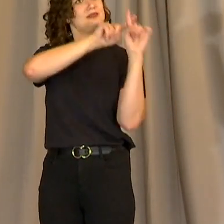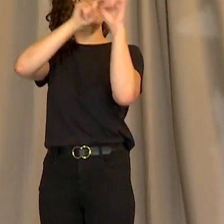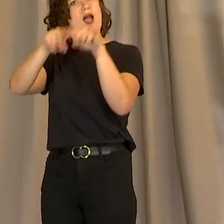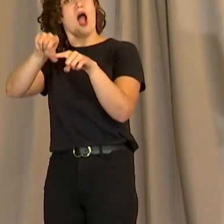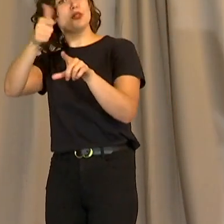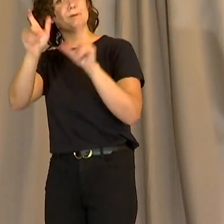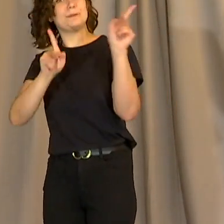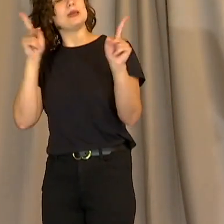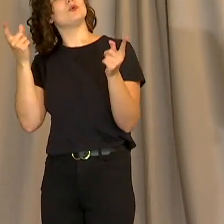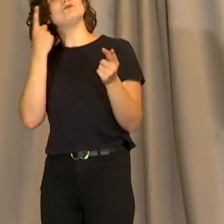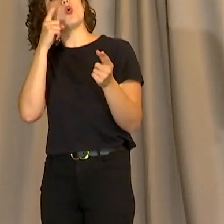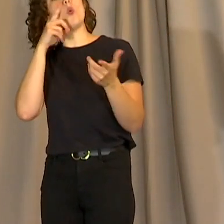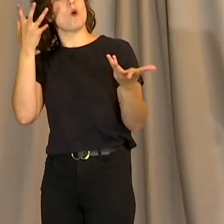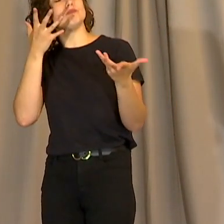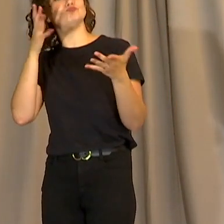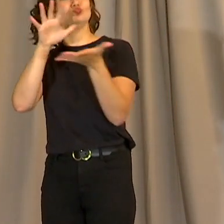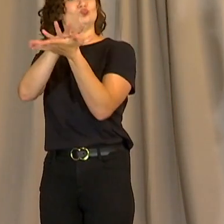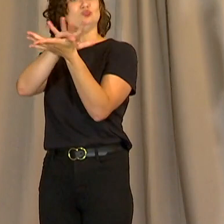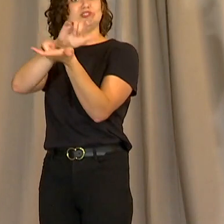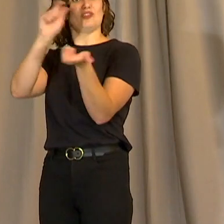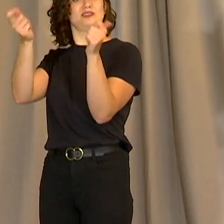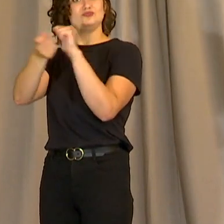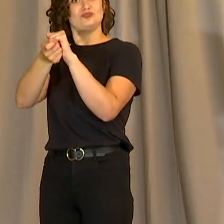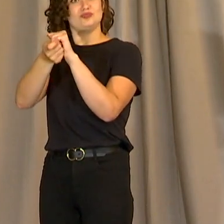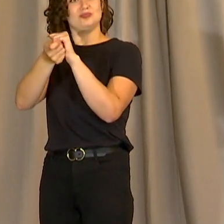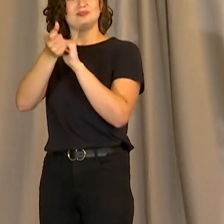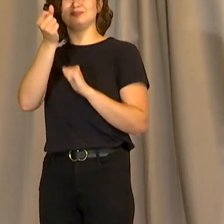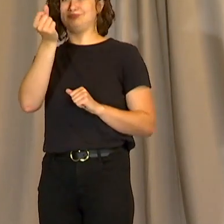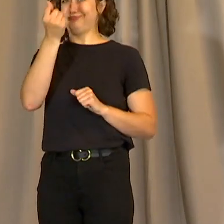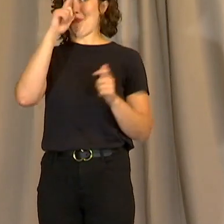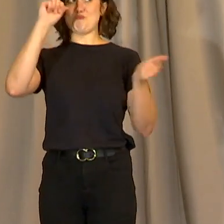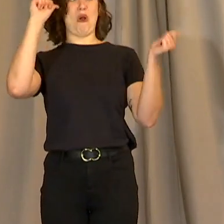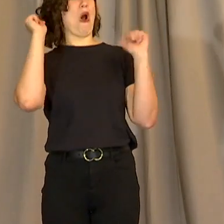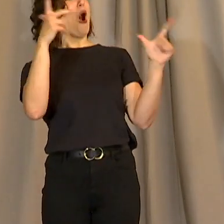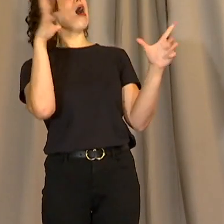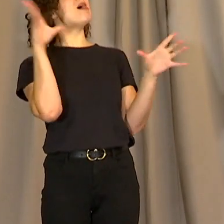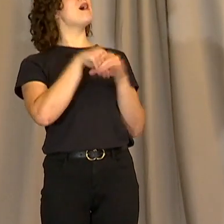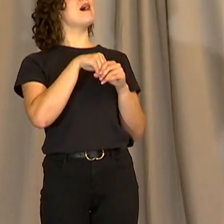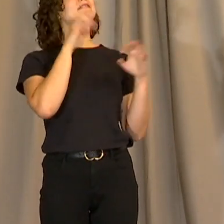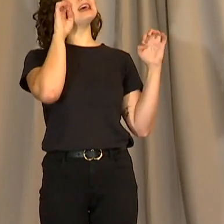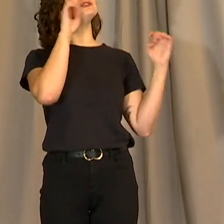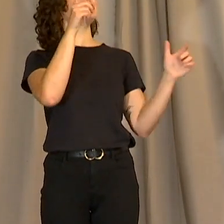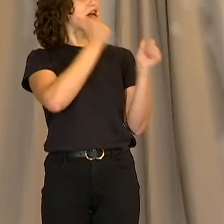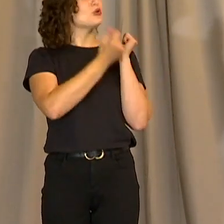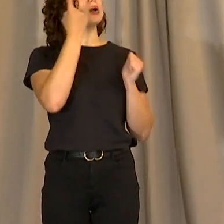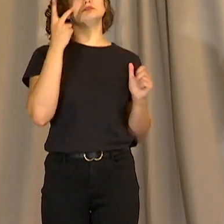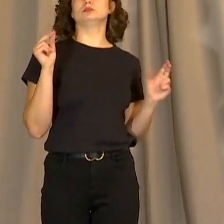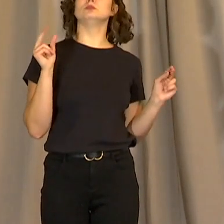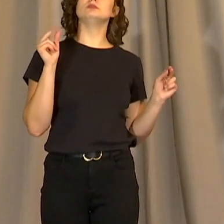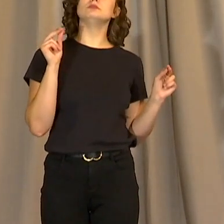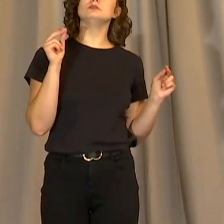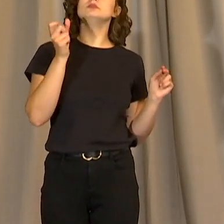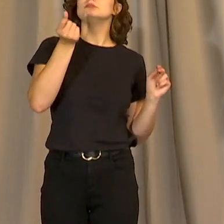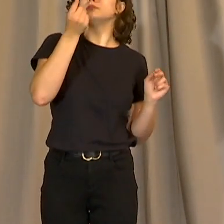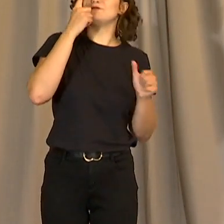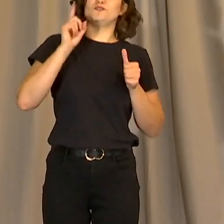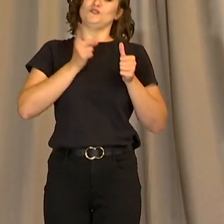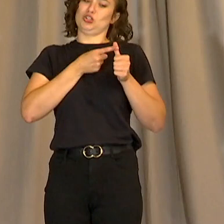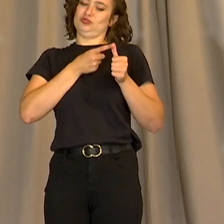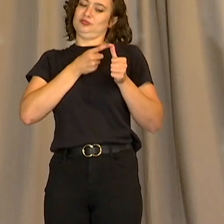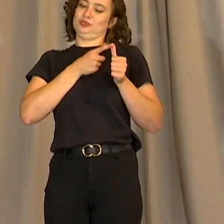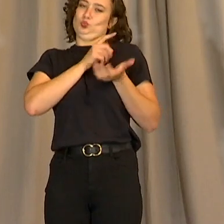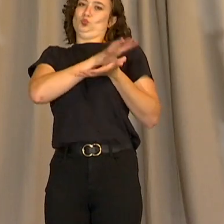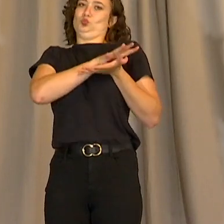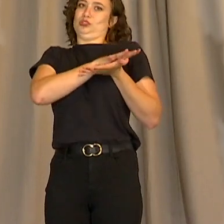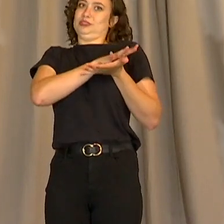schools, but everyone else who's not in education, you need, again, we change the world if we change schools. You need to